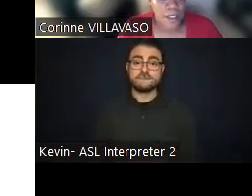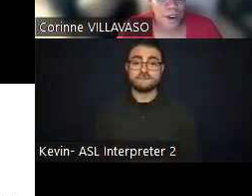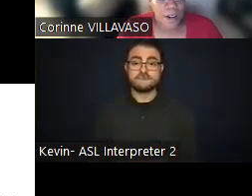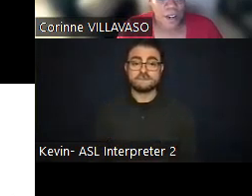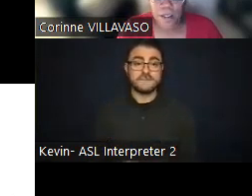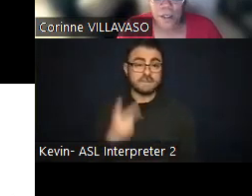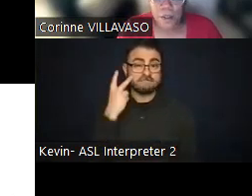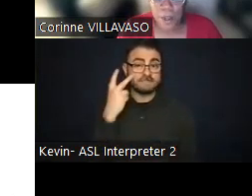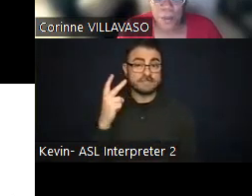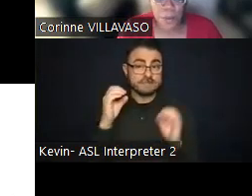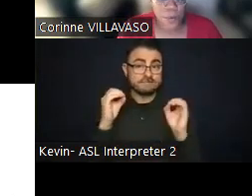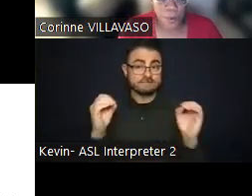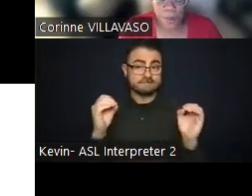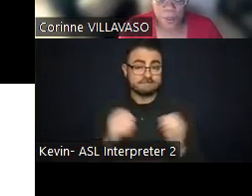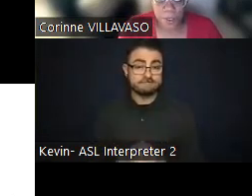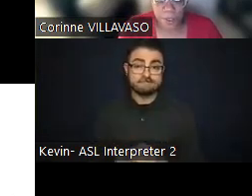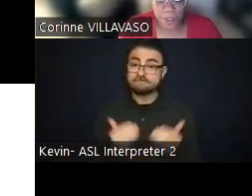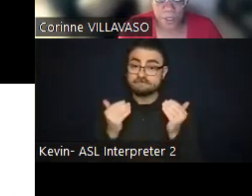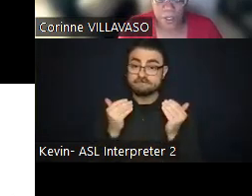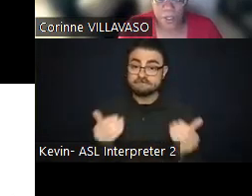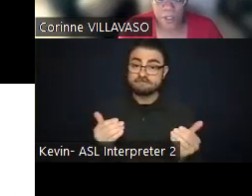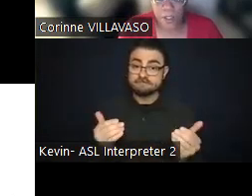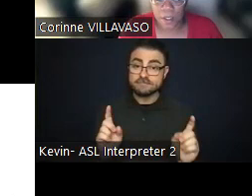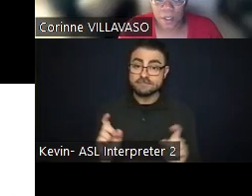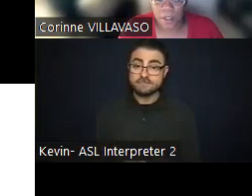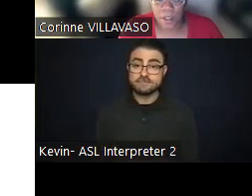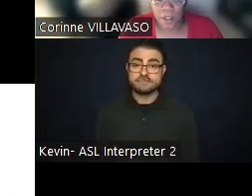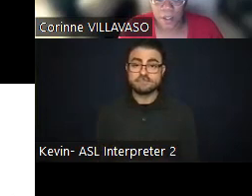Seeing that there are none, may we move forward?